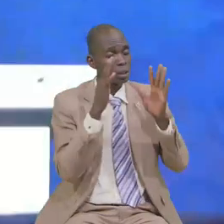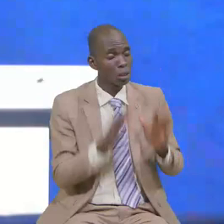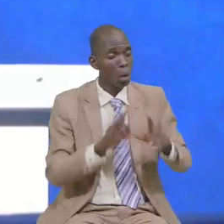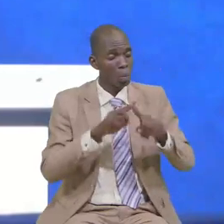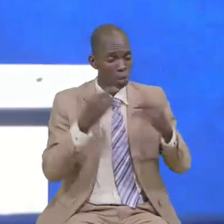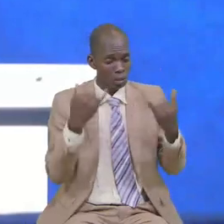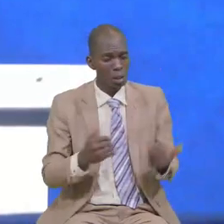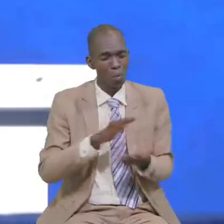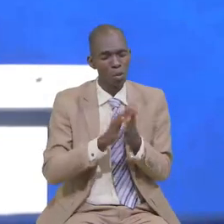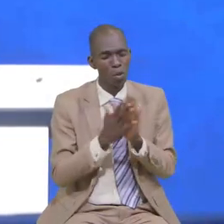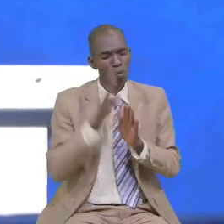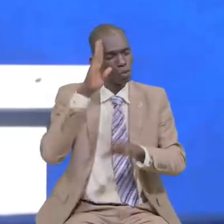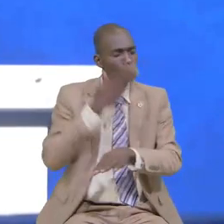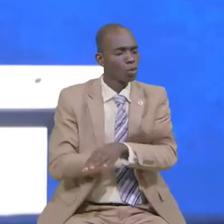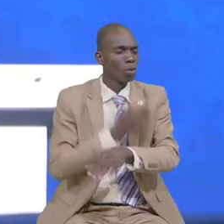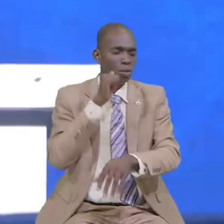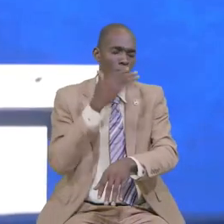of God.